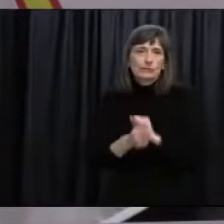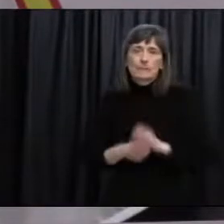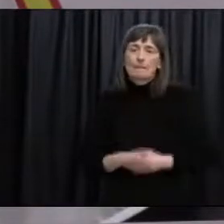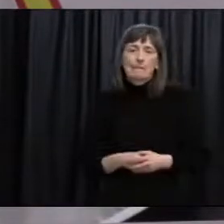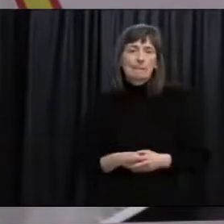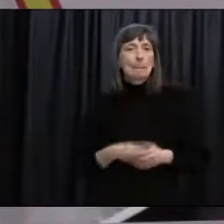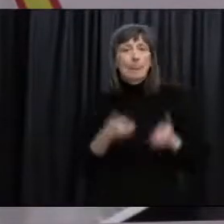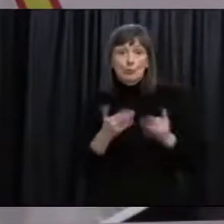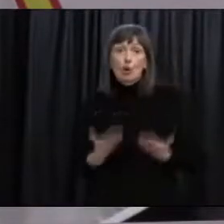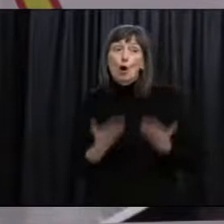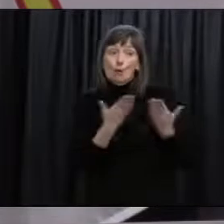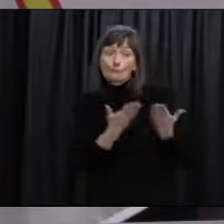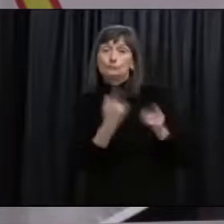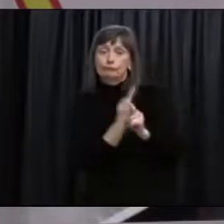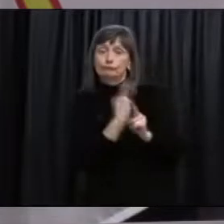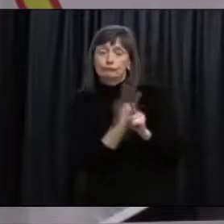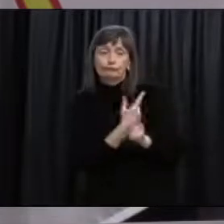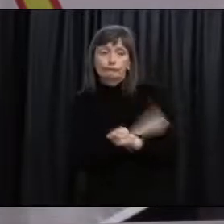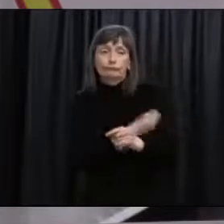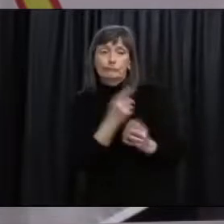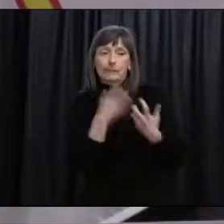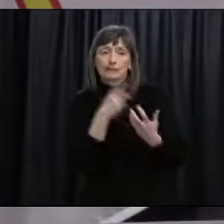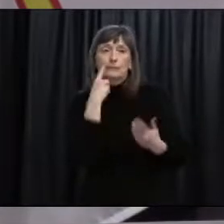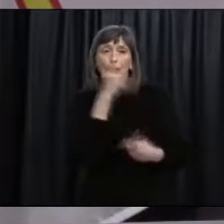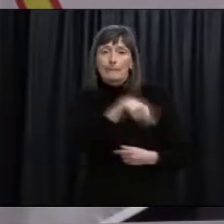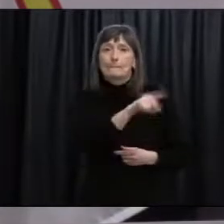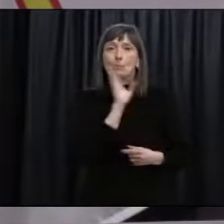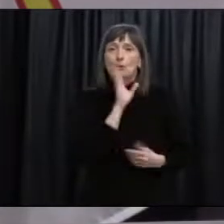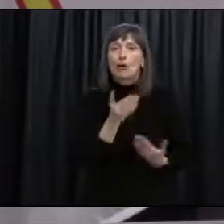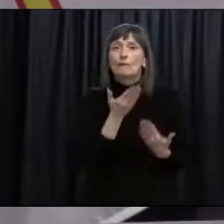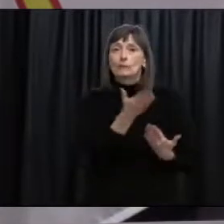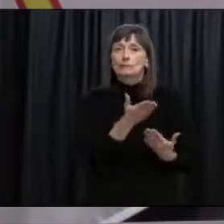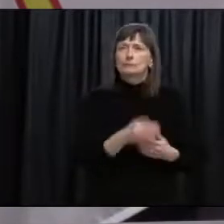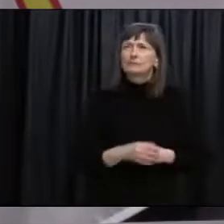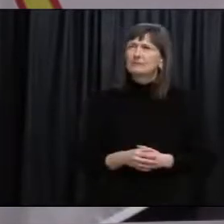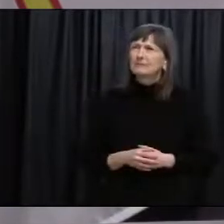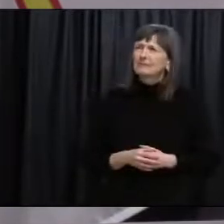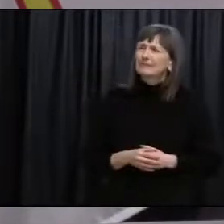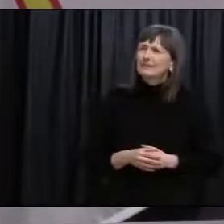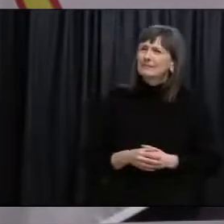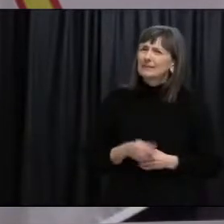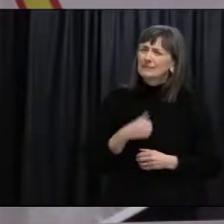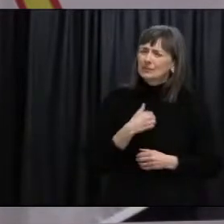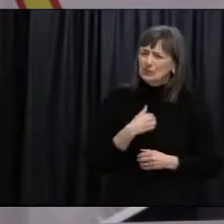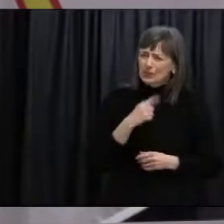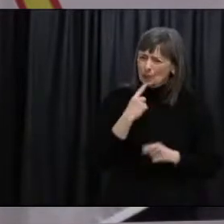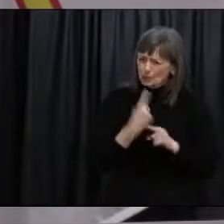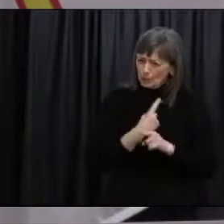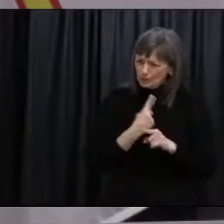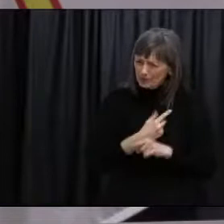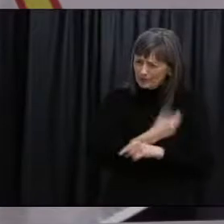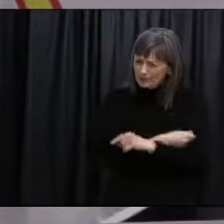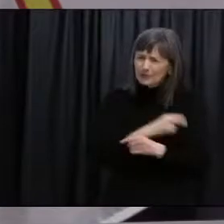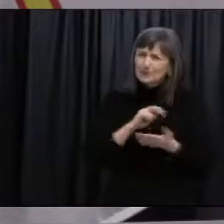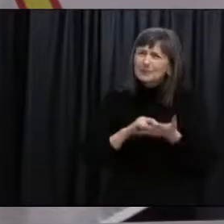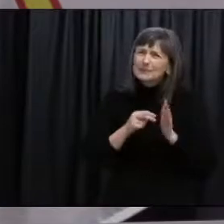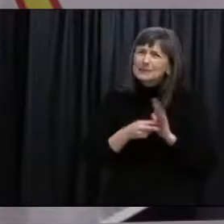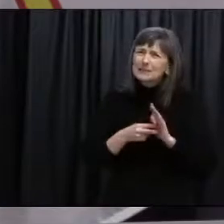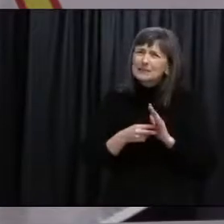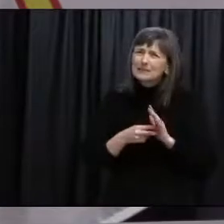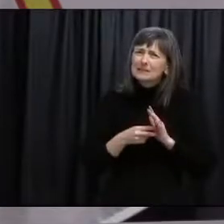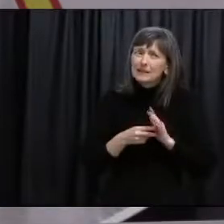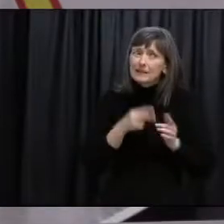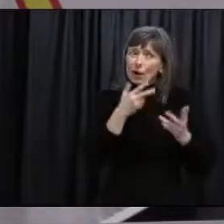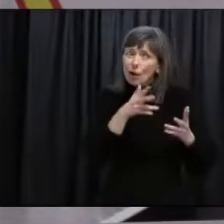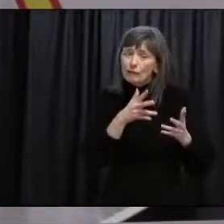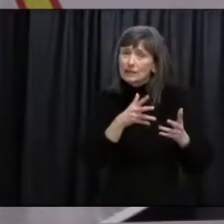And people will be offered the appropriate vaccine. Oh, I'm sorry, can you clarify when you say appropriate vaccine? Yeah, like so the